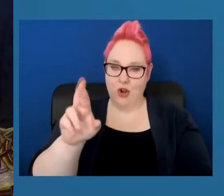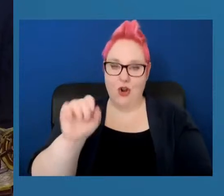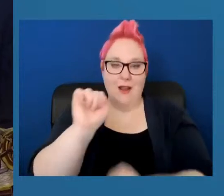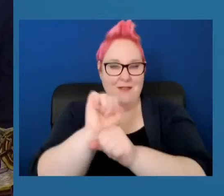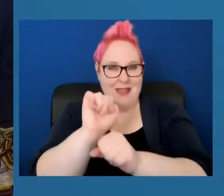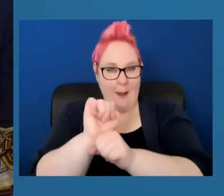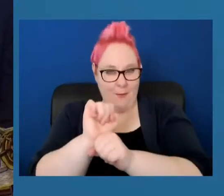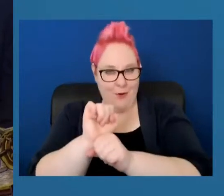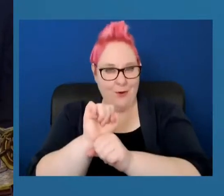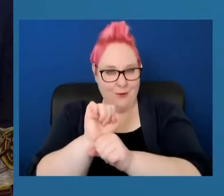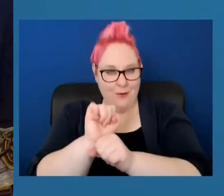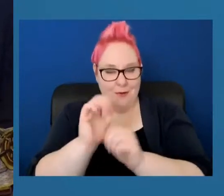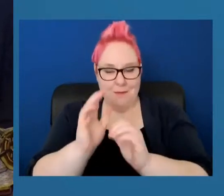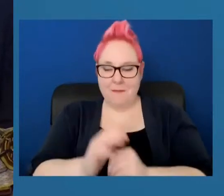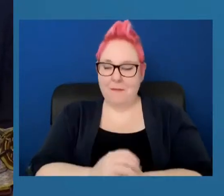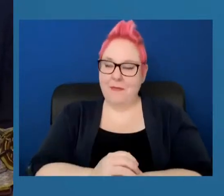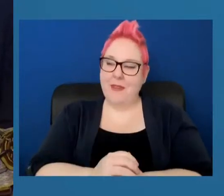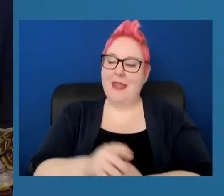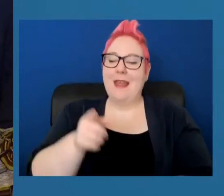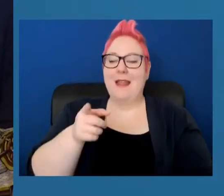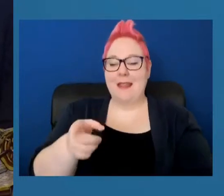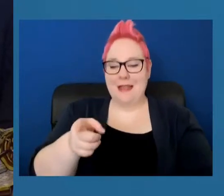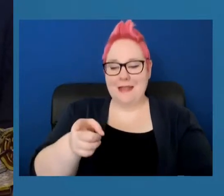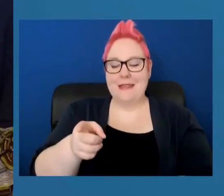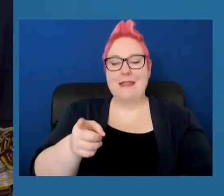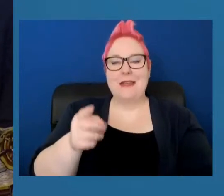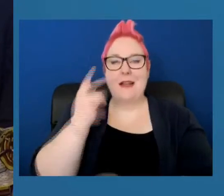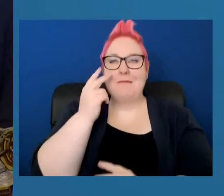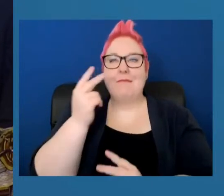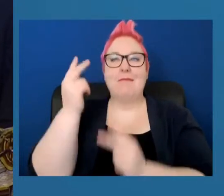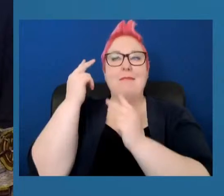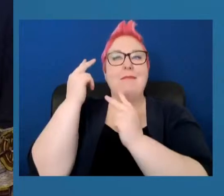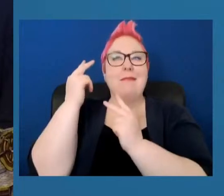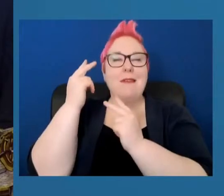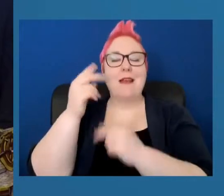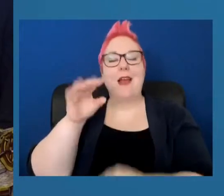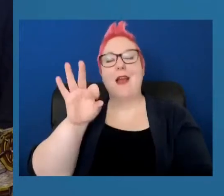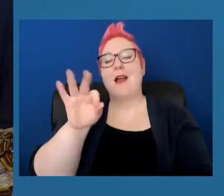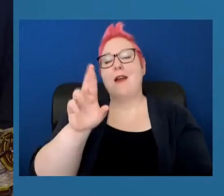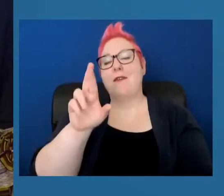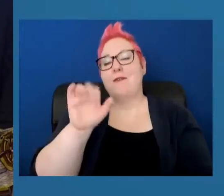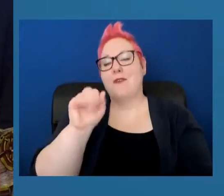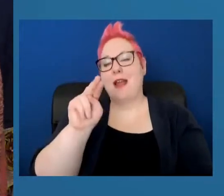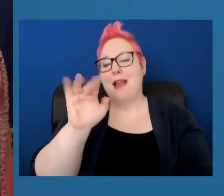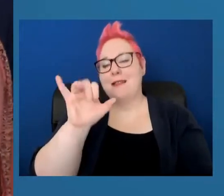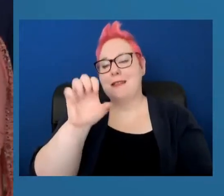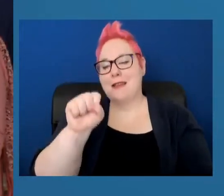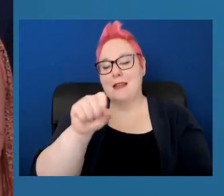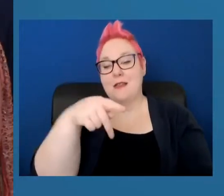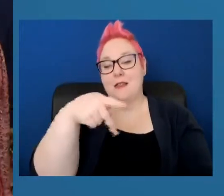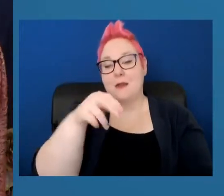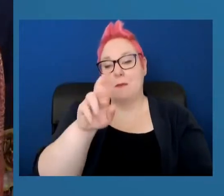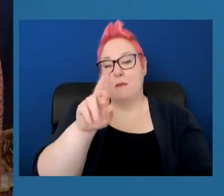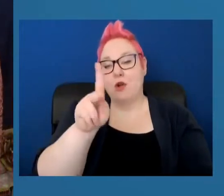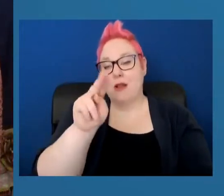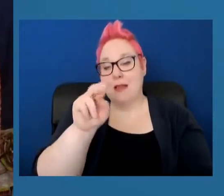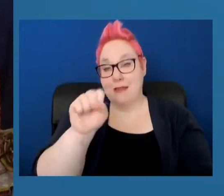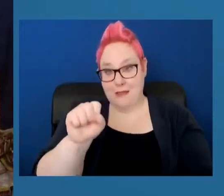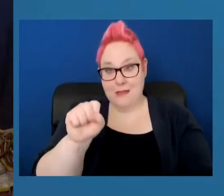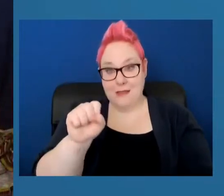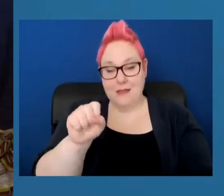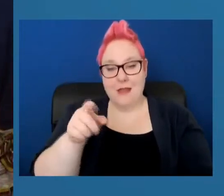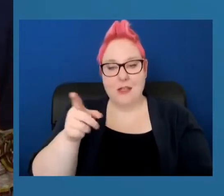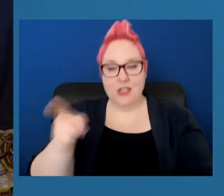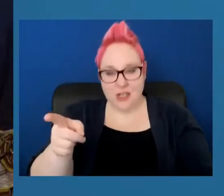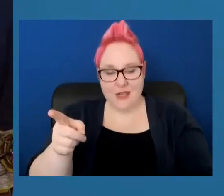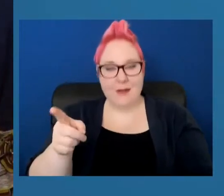back to the legacy of Frances Perkins, who was so forward-thinking when she was Commissioner